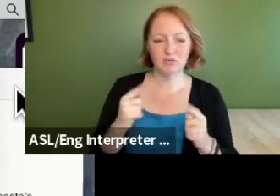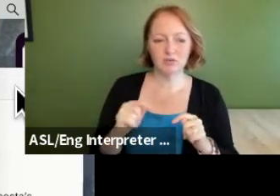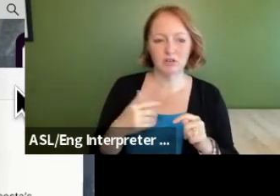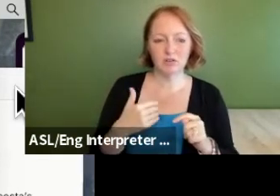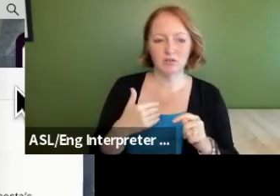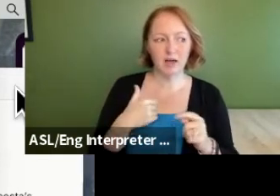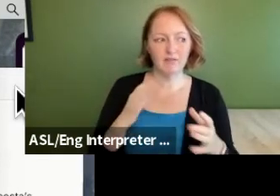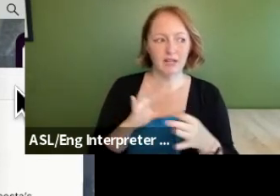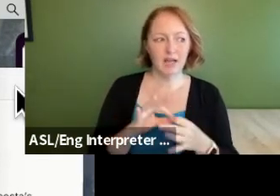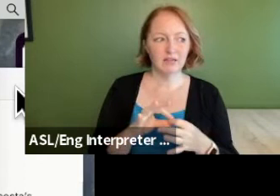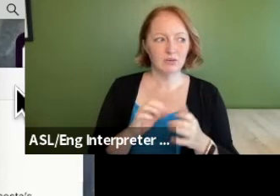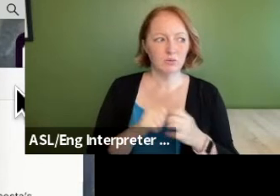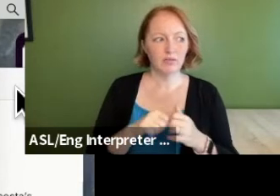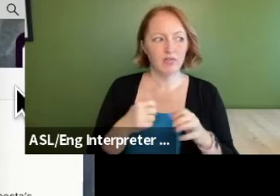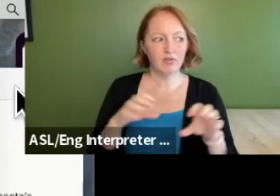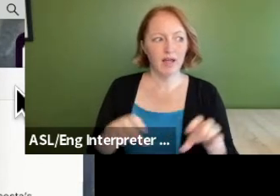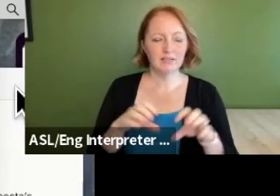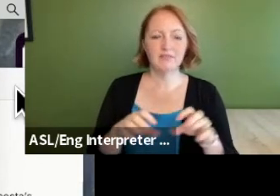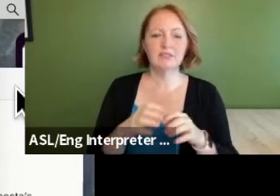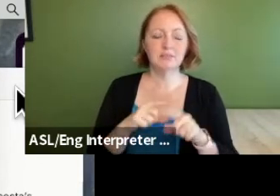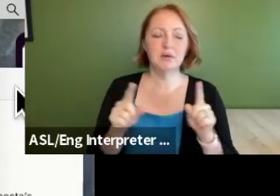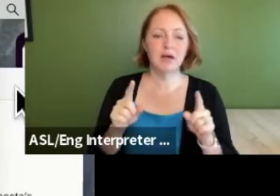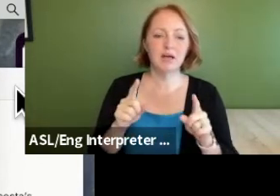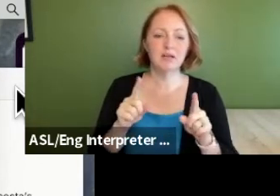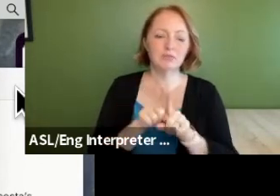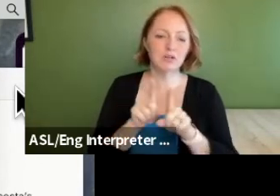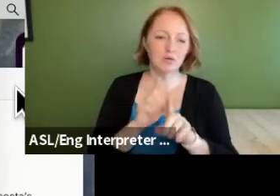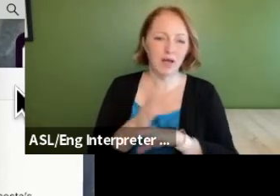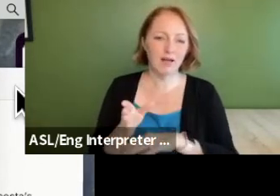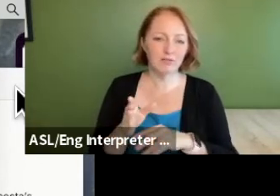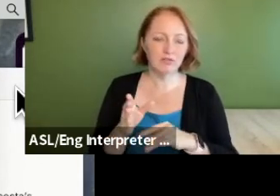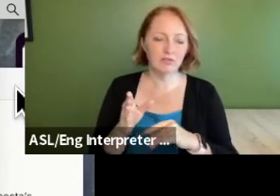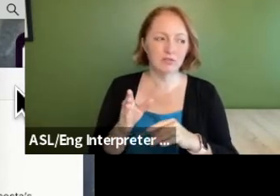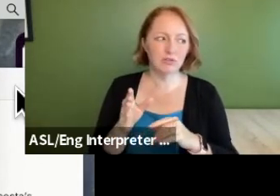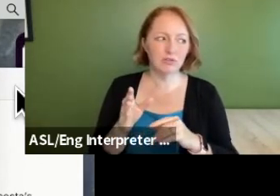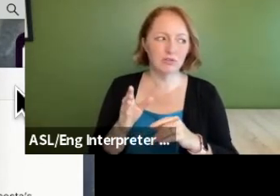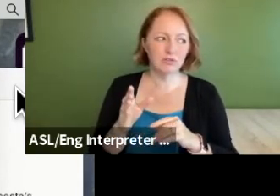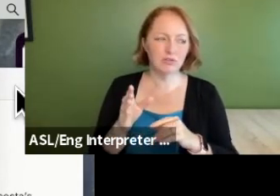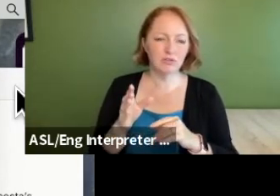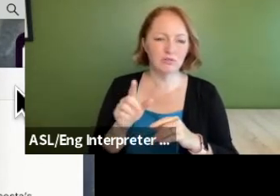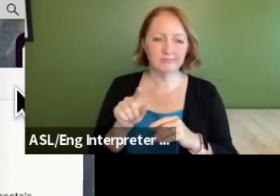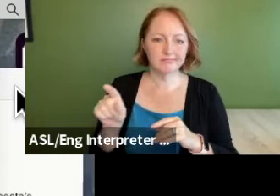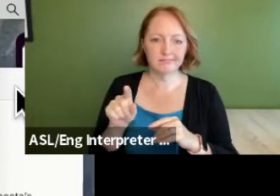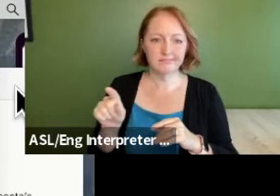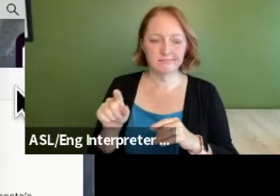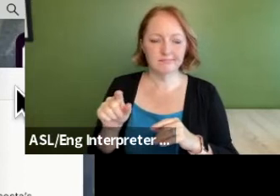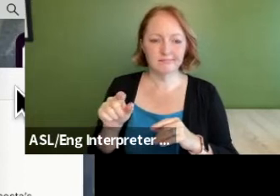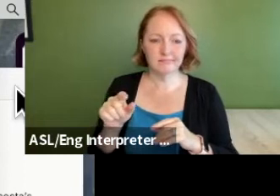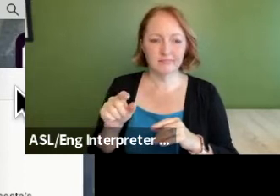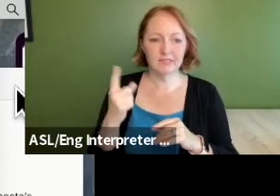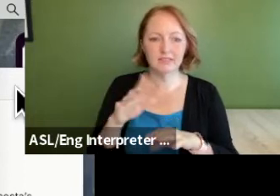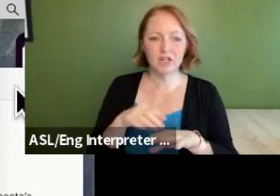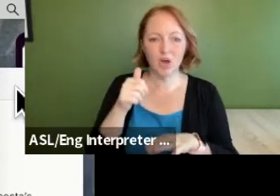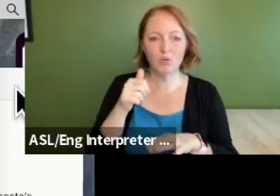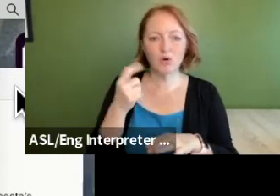connect with like other activists, but it was also after we watched a read aloud. And that's something that I did, like, it was slower, like